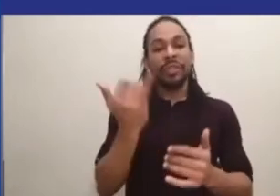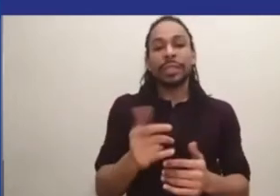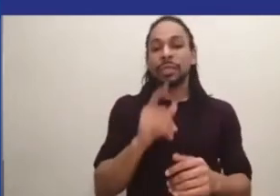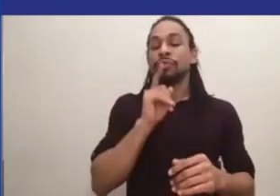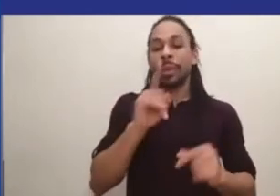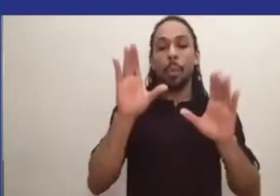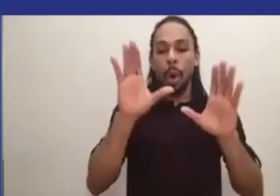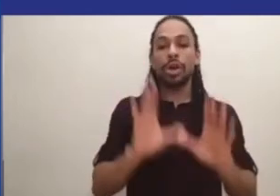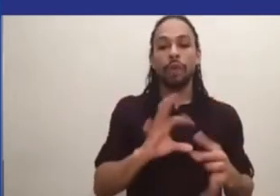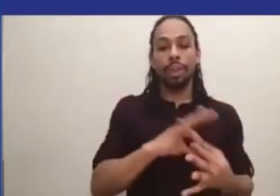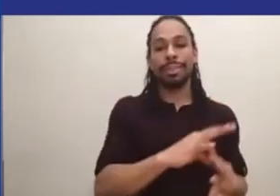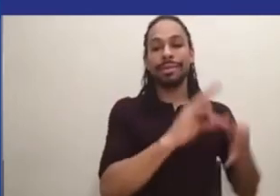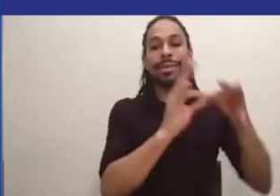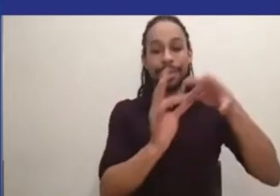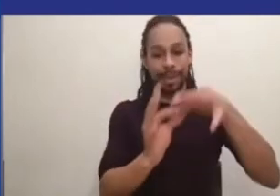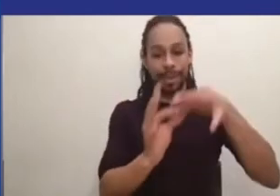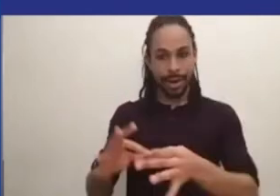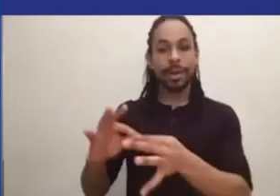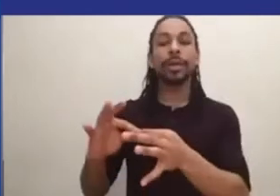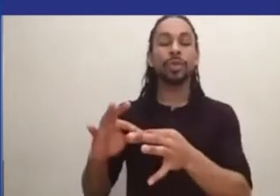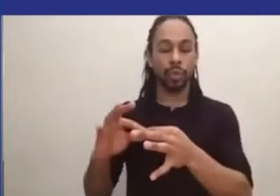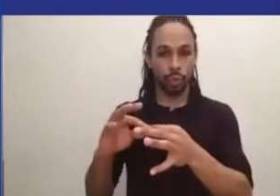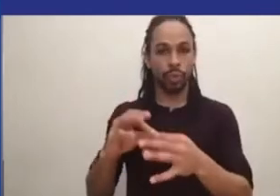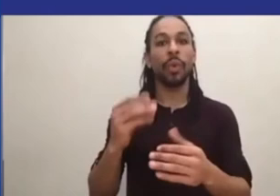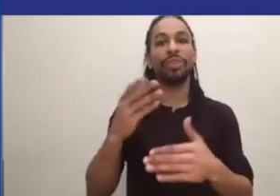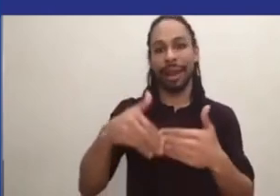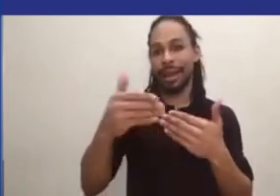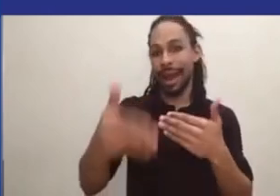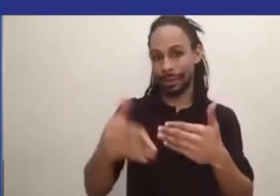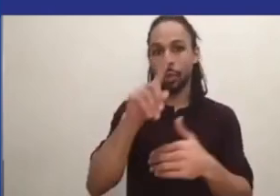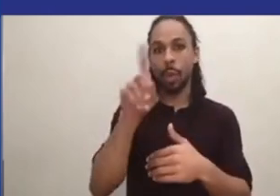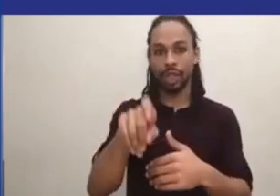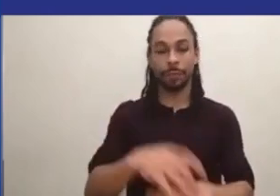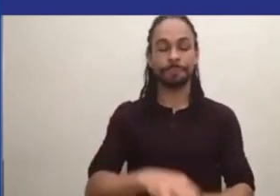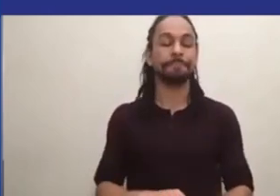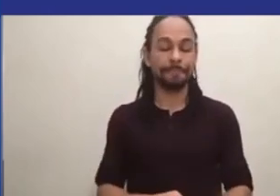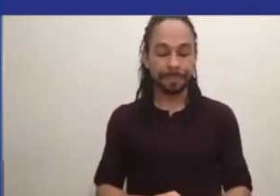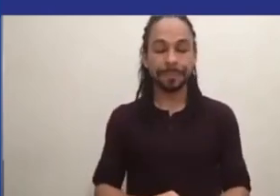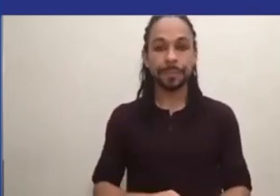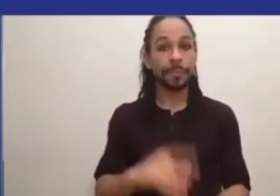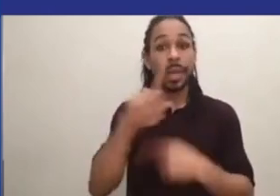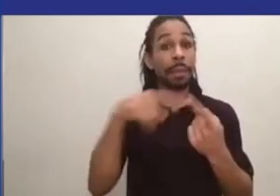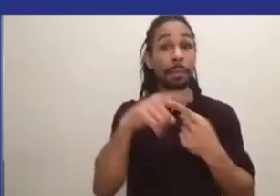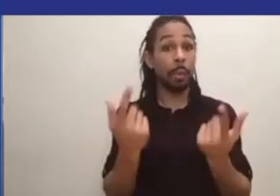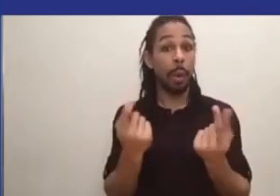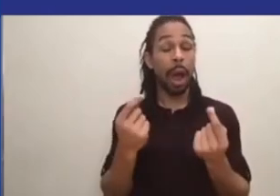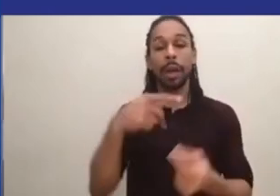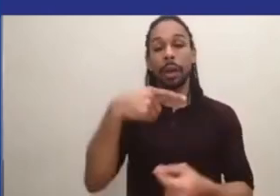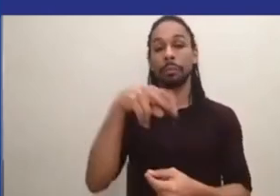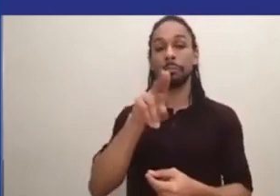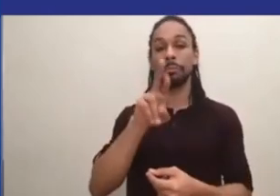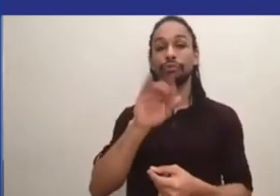question, which is a question a little bit about purity of form, right? So,